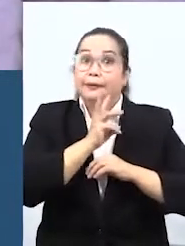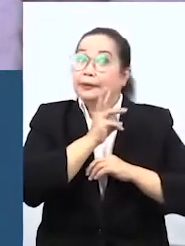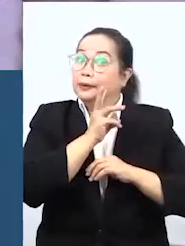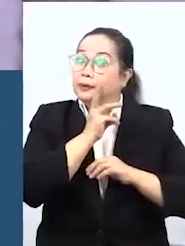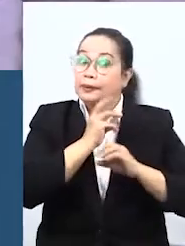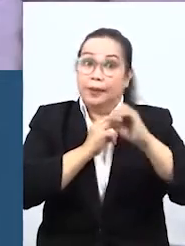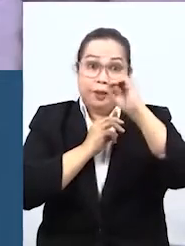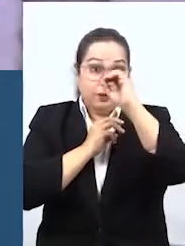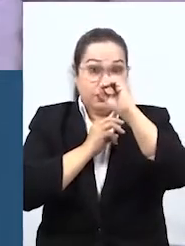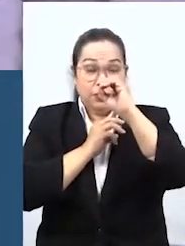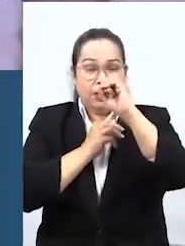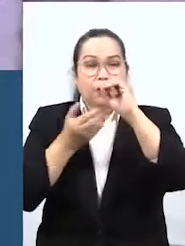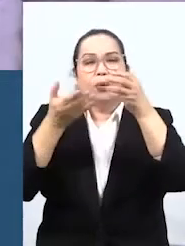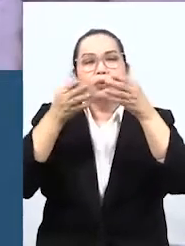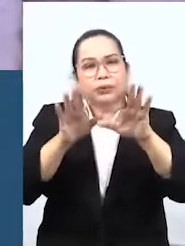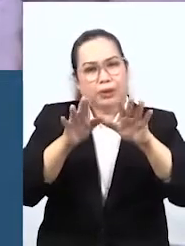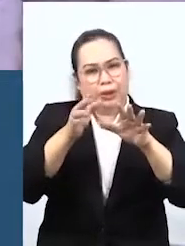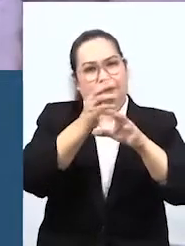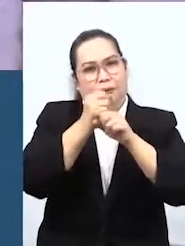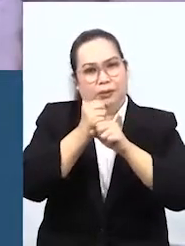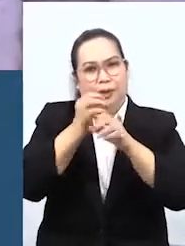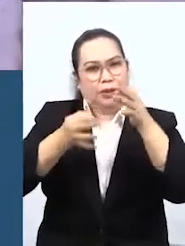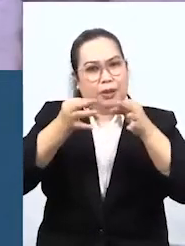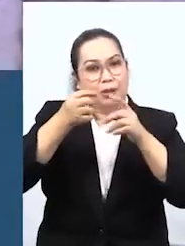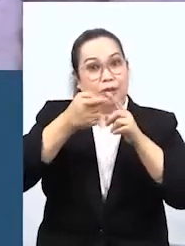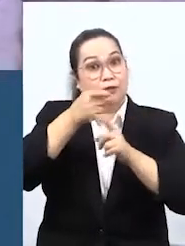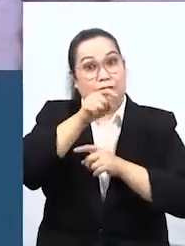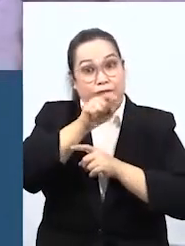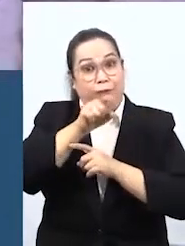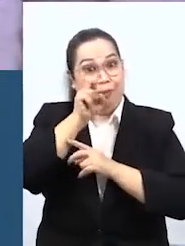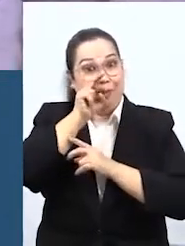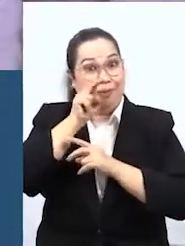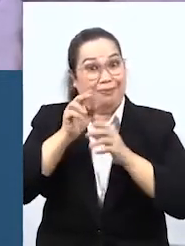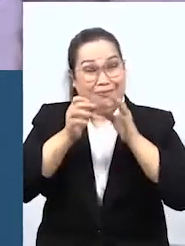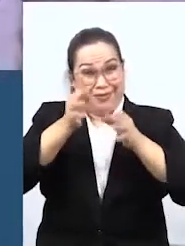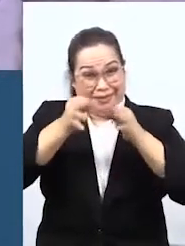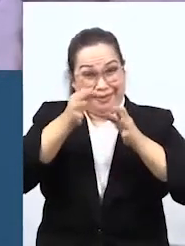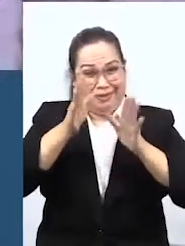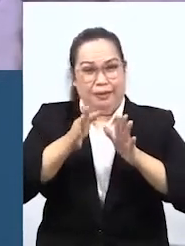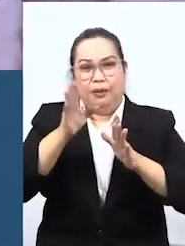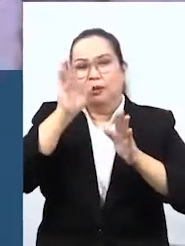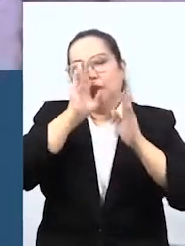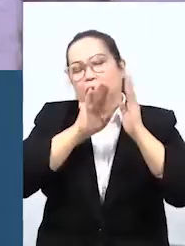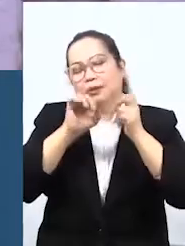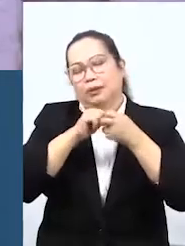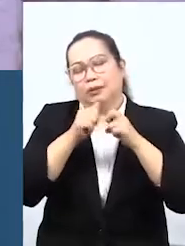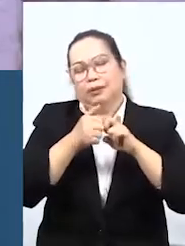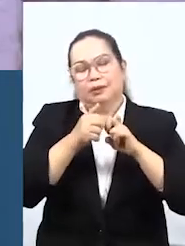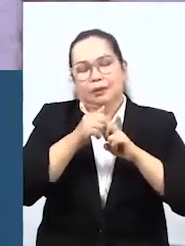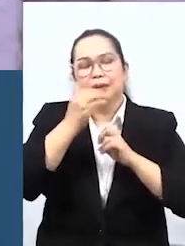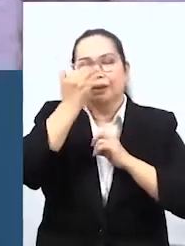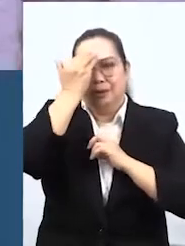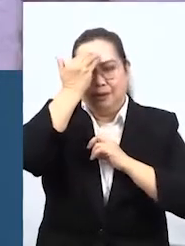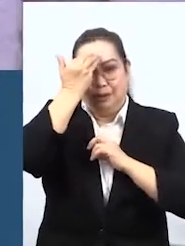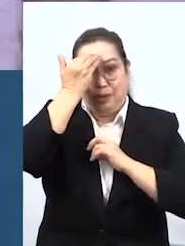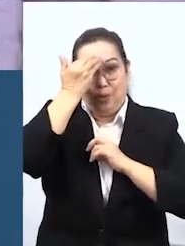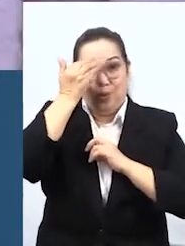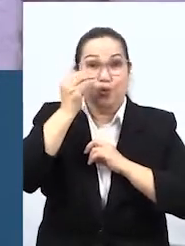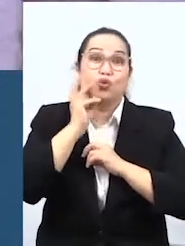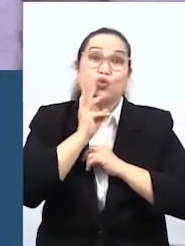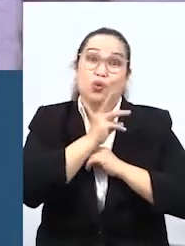zero chance of getting justice from him She's in trouble and she knows